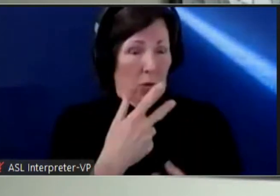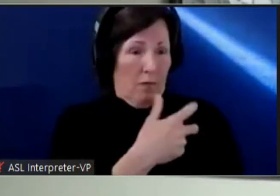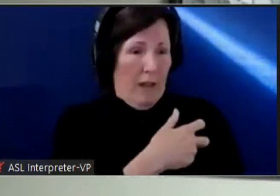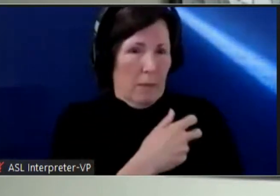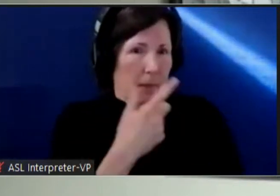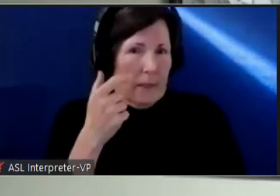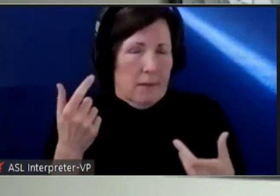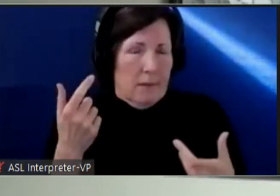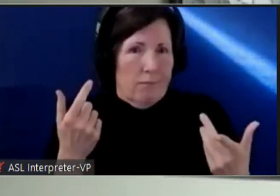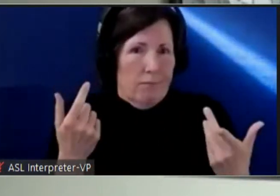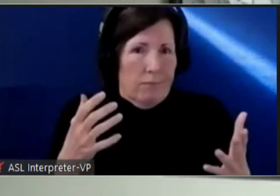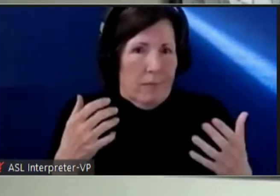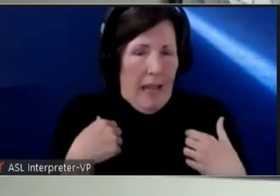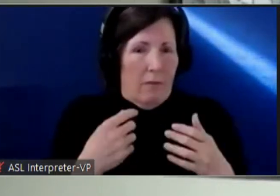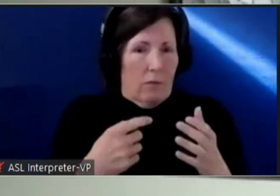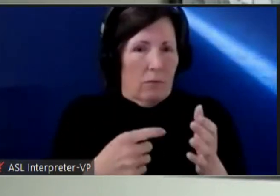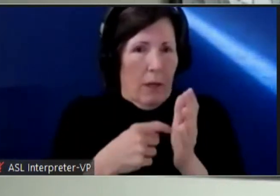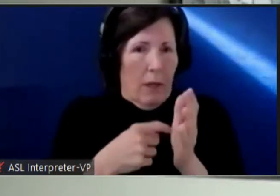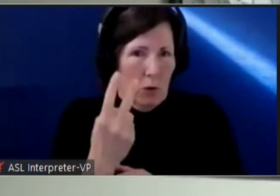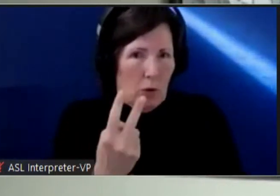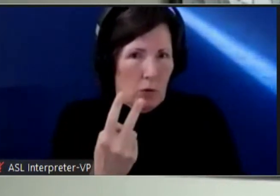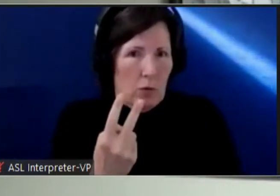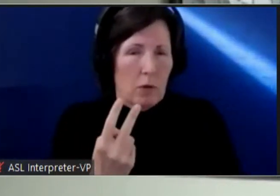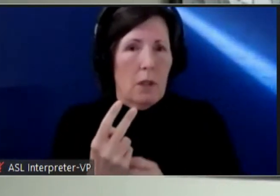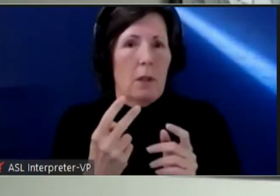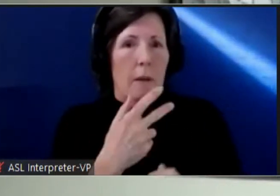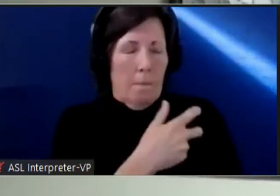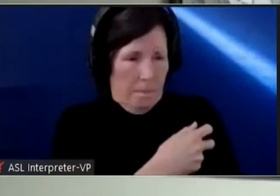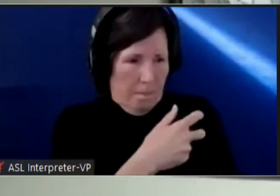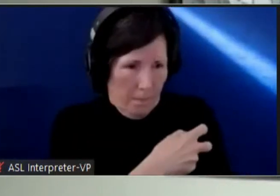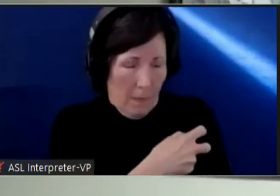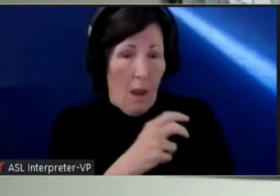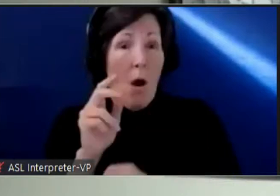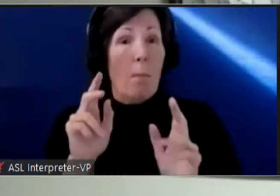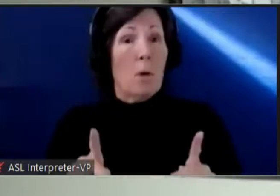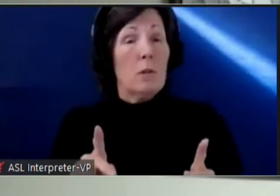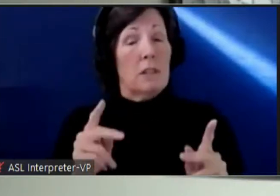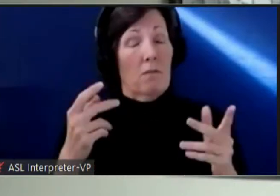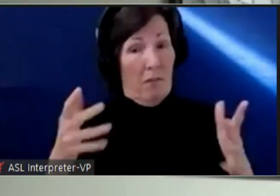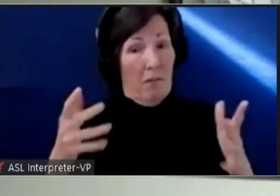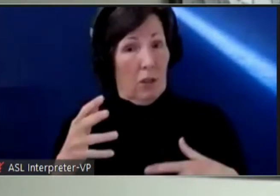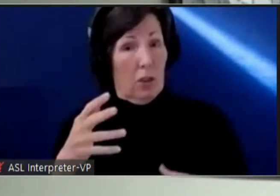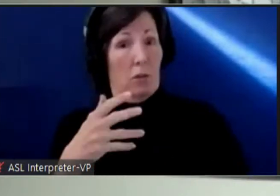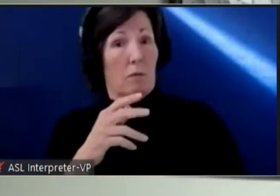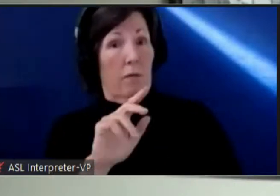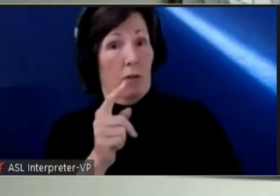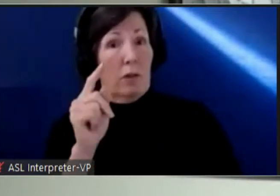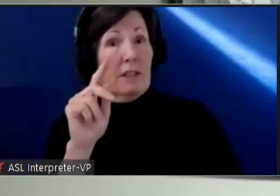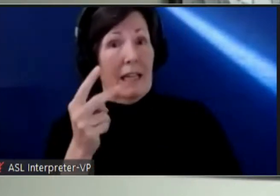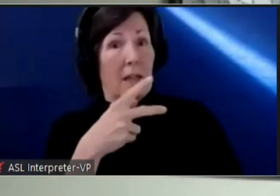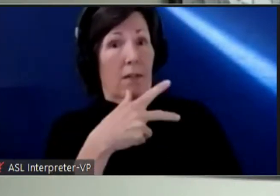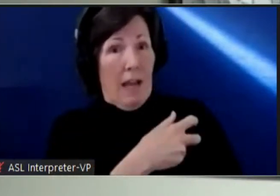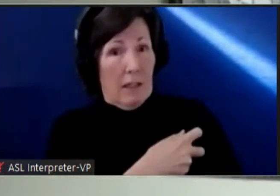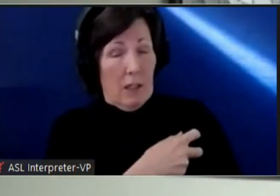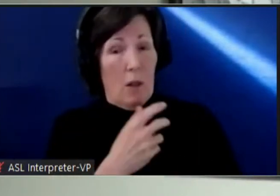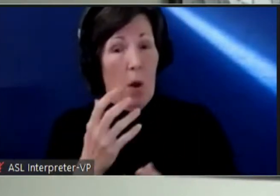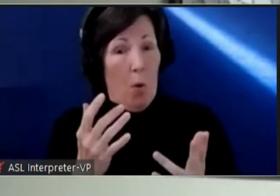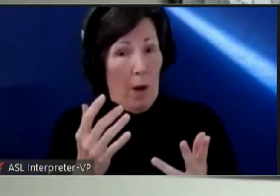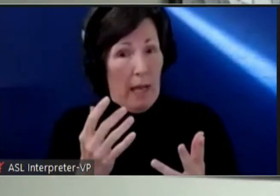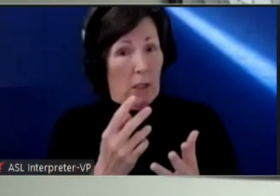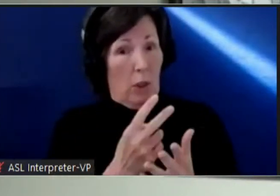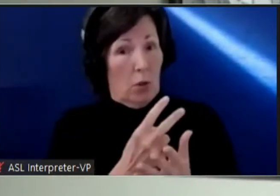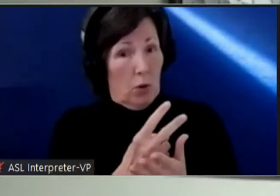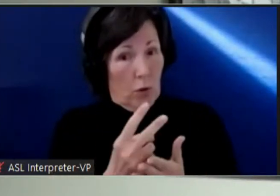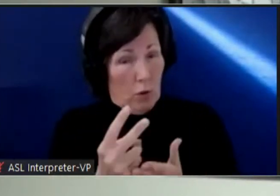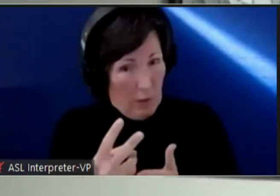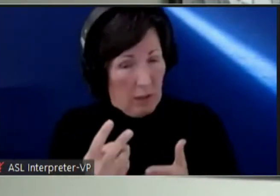out, require a series of 2. So people have completed their second vaccine, and they wait 2 weeks for the full immunological